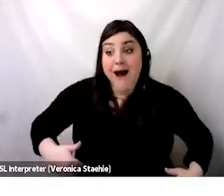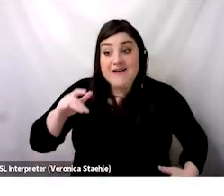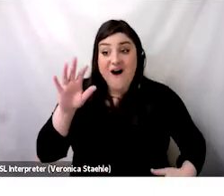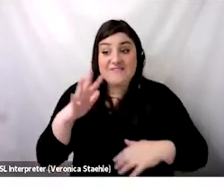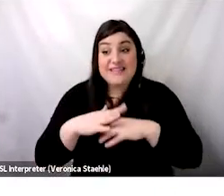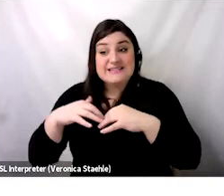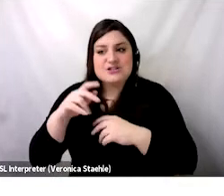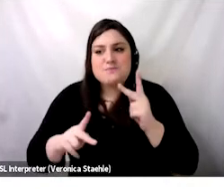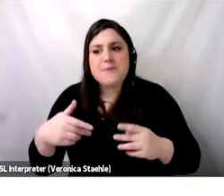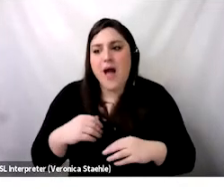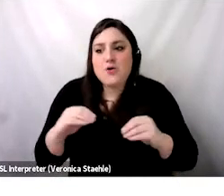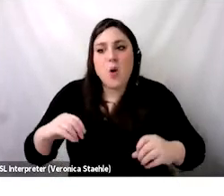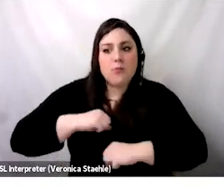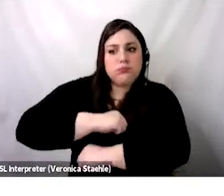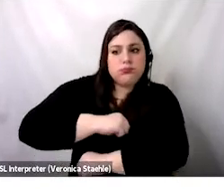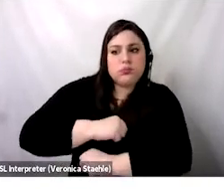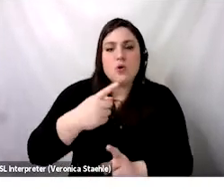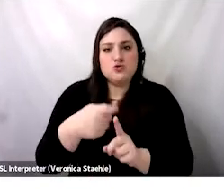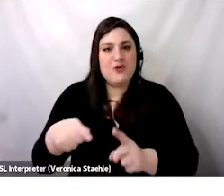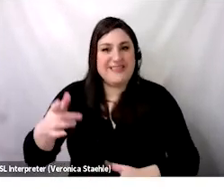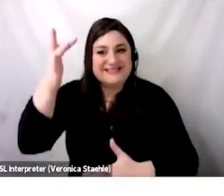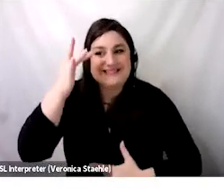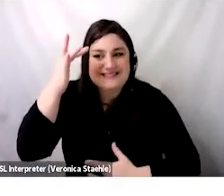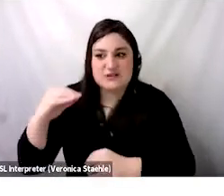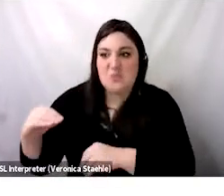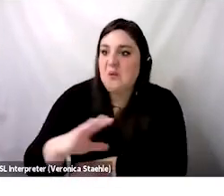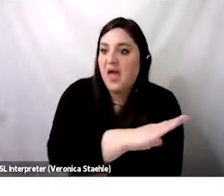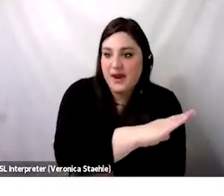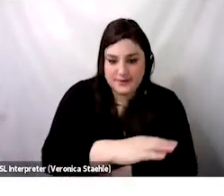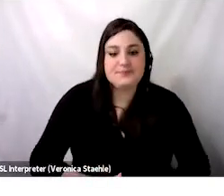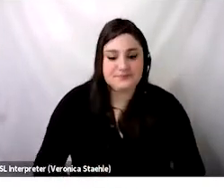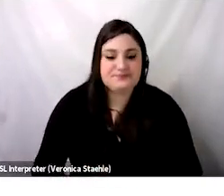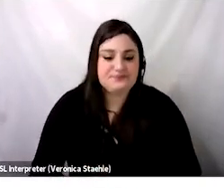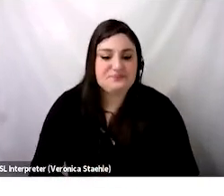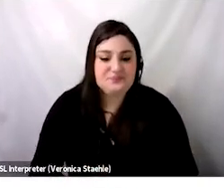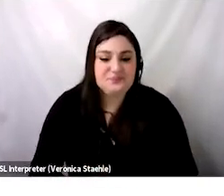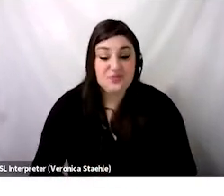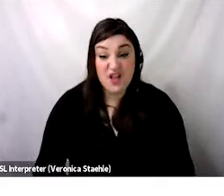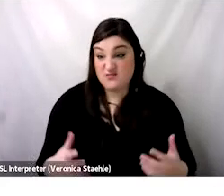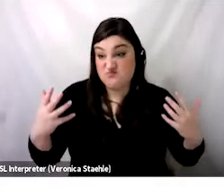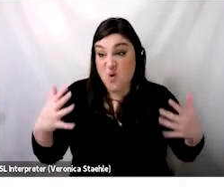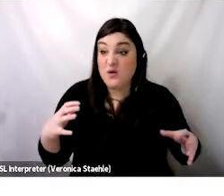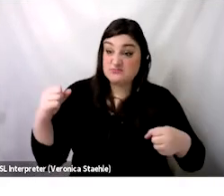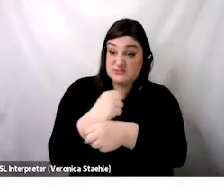unlike the Europeans. It has been said that 90 to 95% of the indigenous